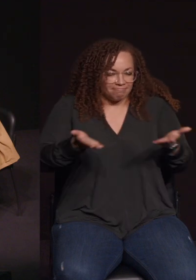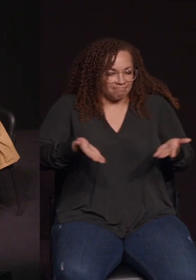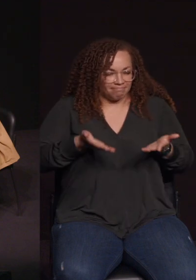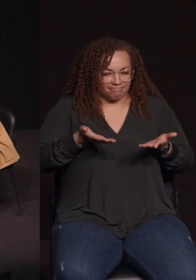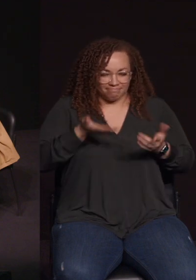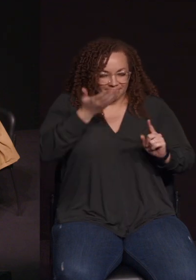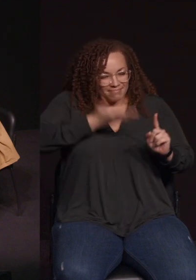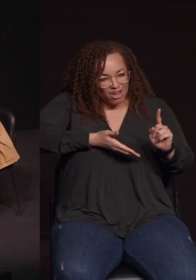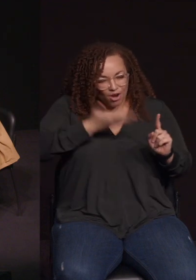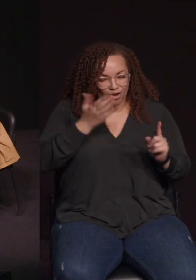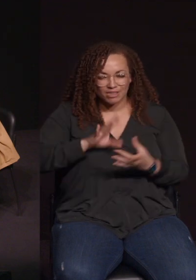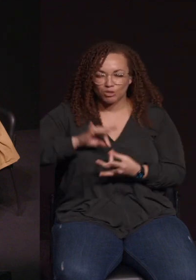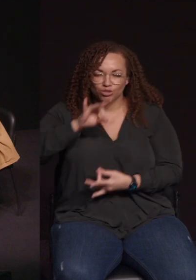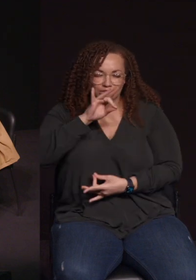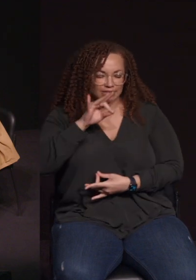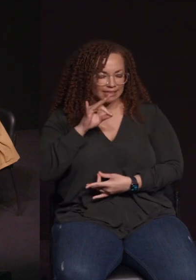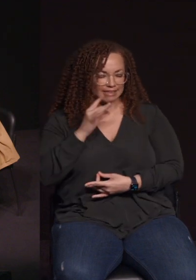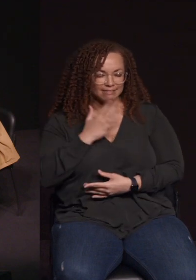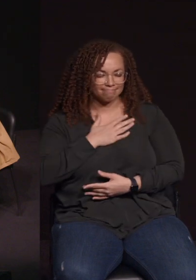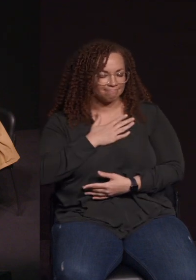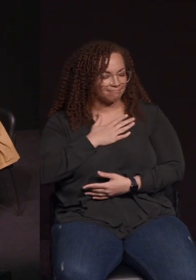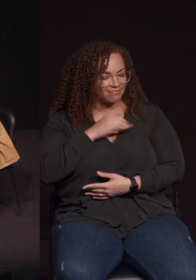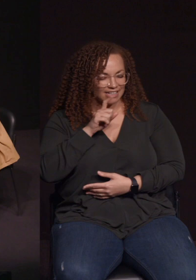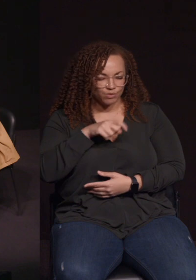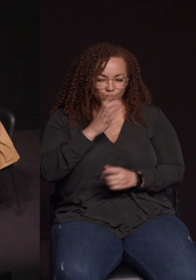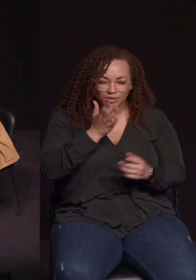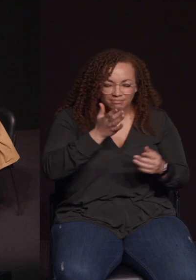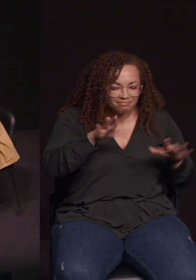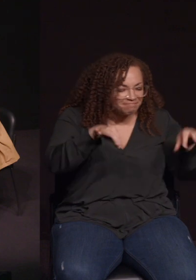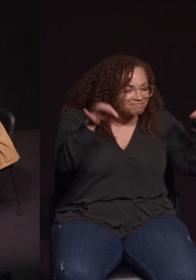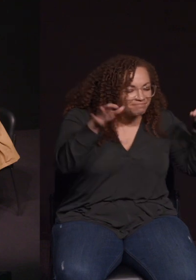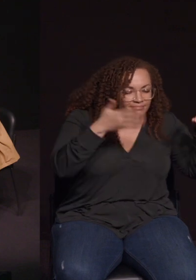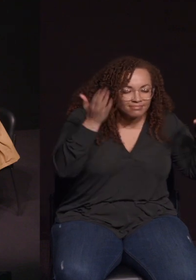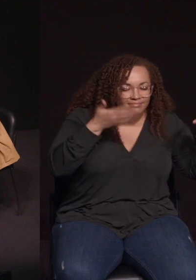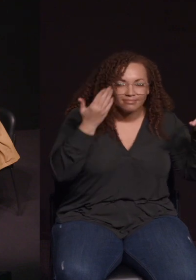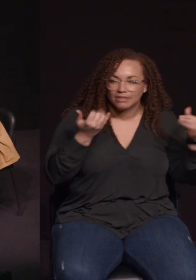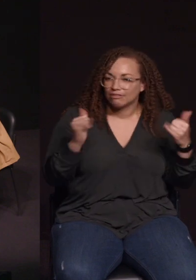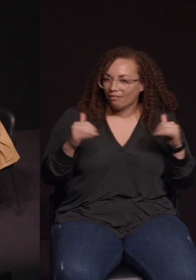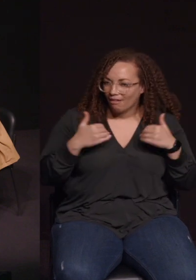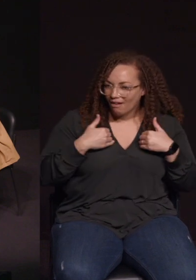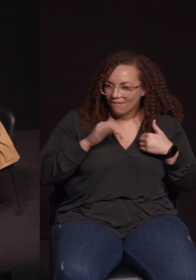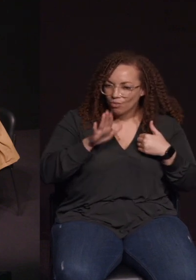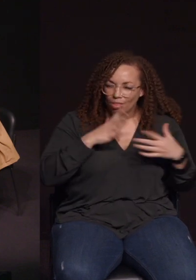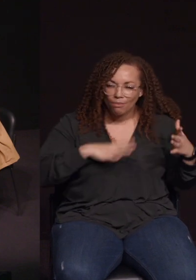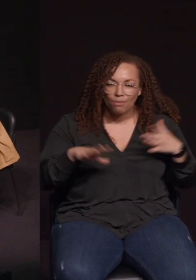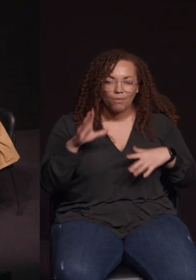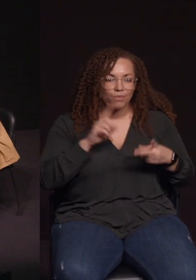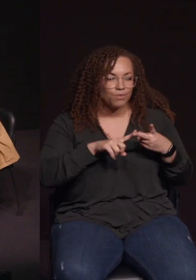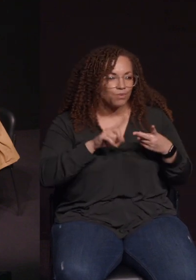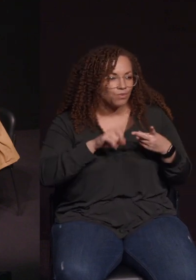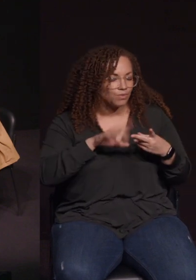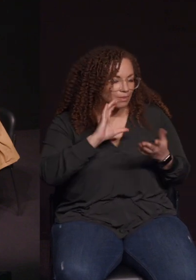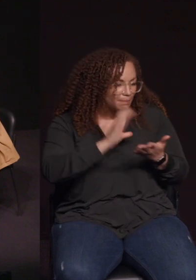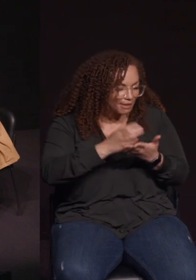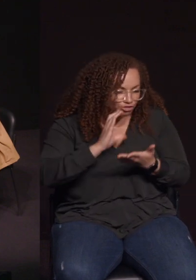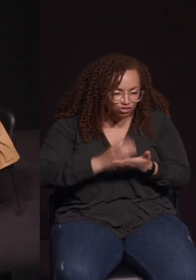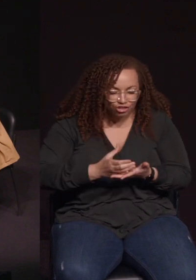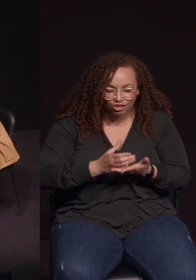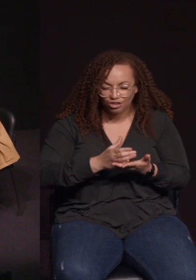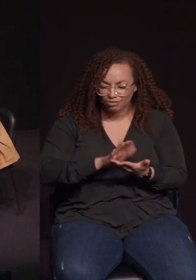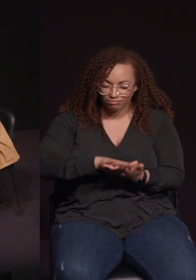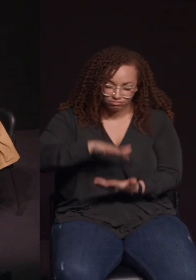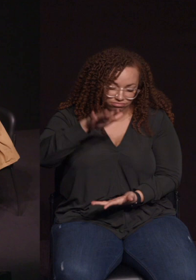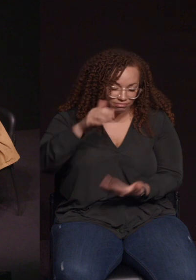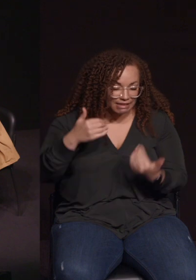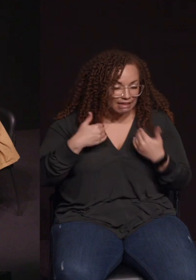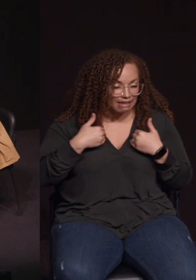got to smell it, you know. So I still got your clothes, man. Got all the pictures, you know. I got everything